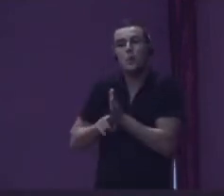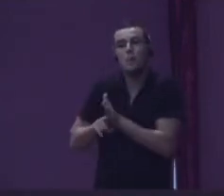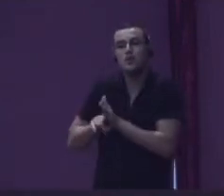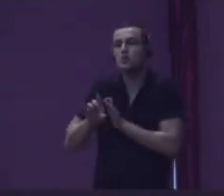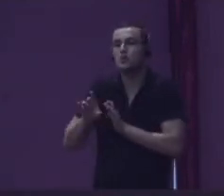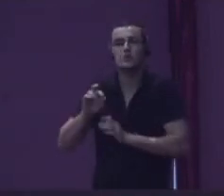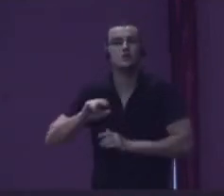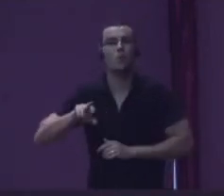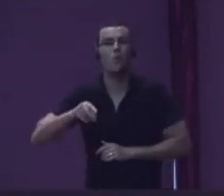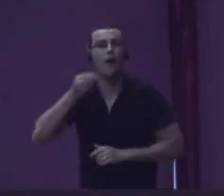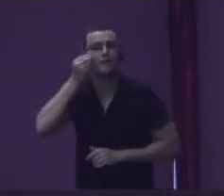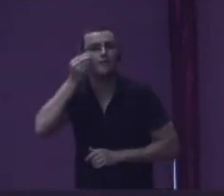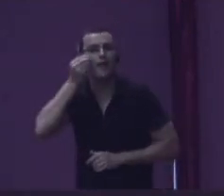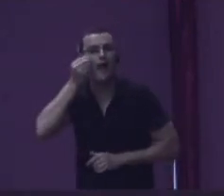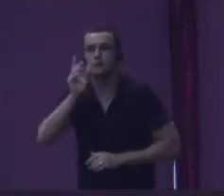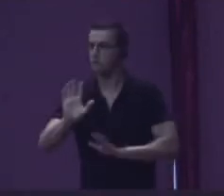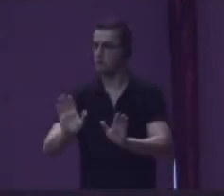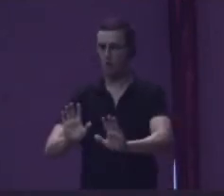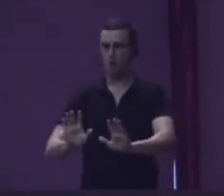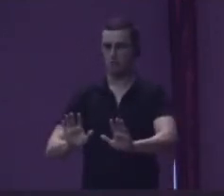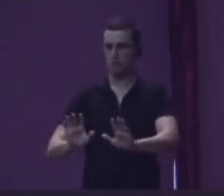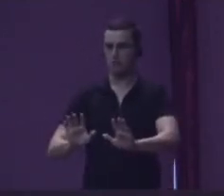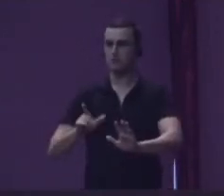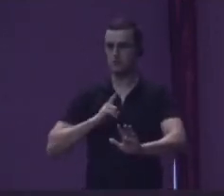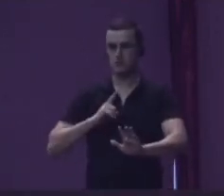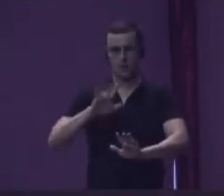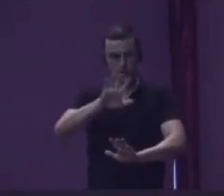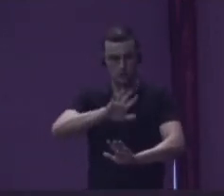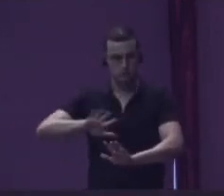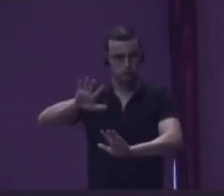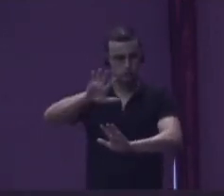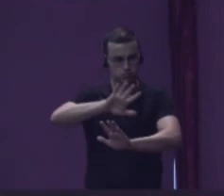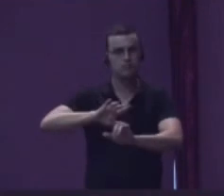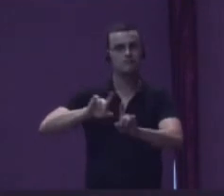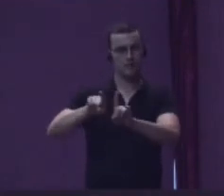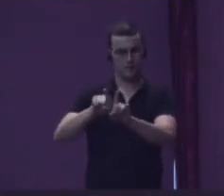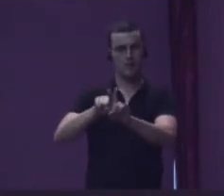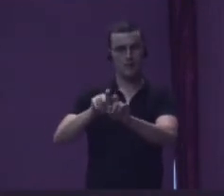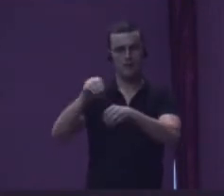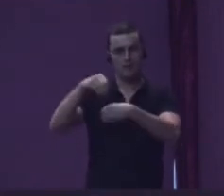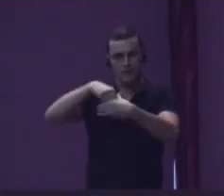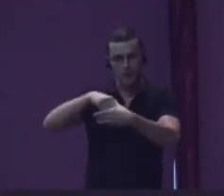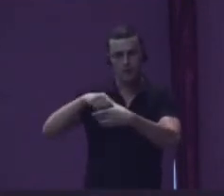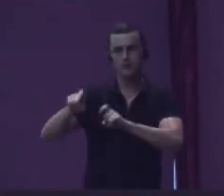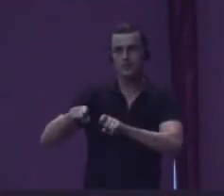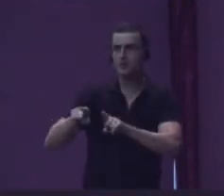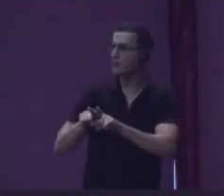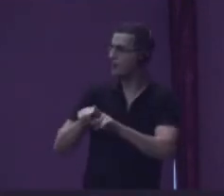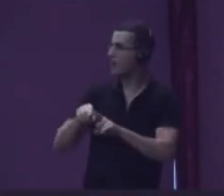too. On the plantation with Marie and Syriaca, since I worked there for